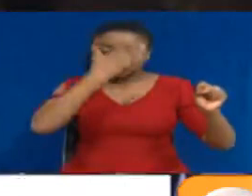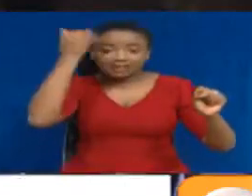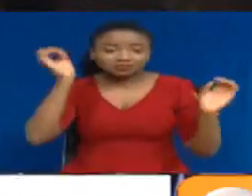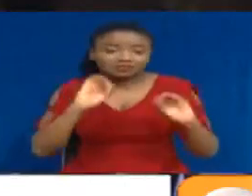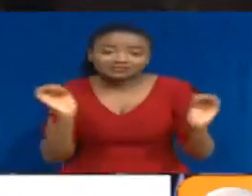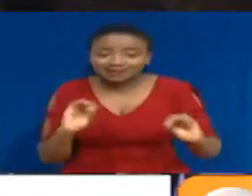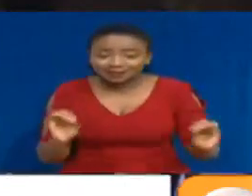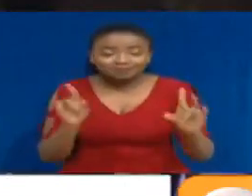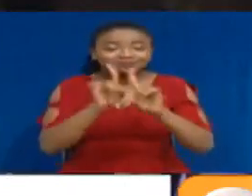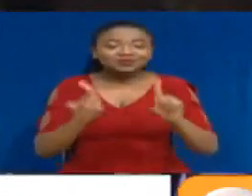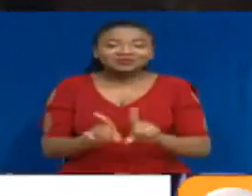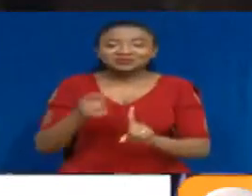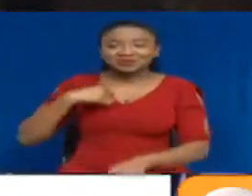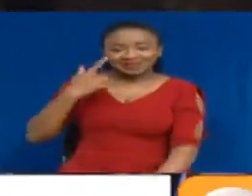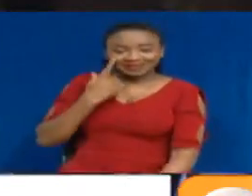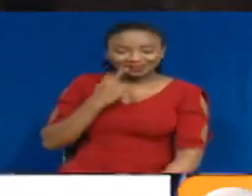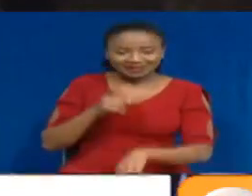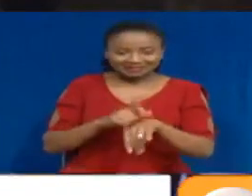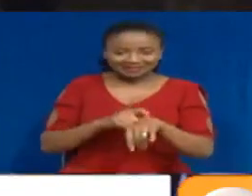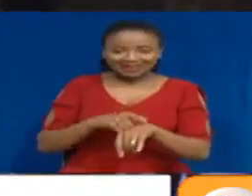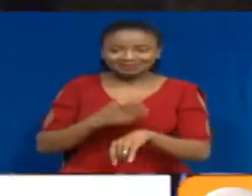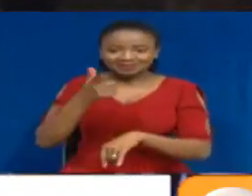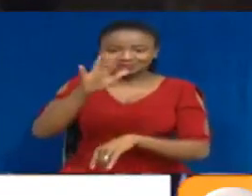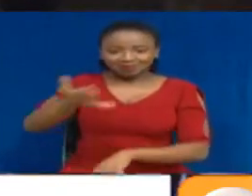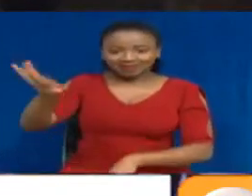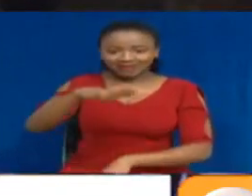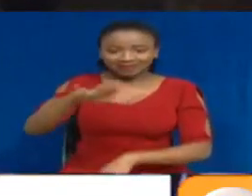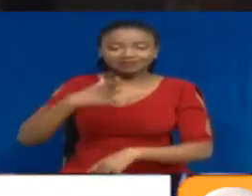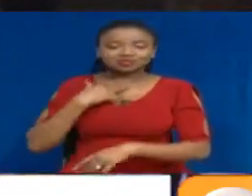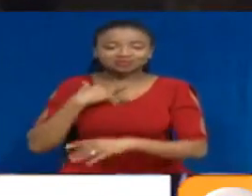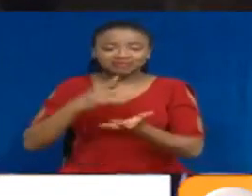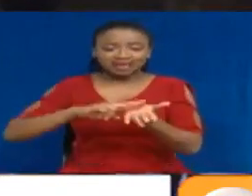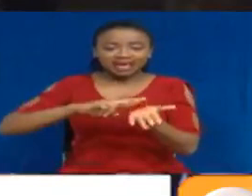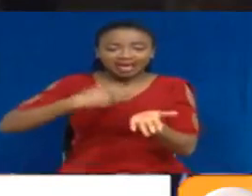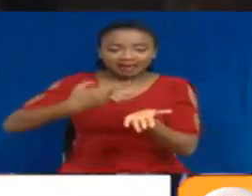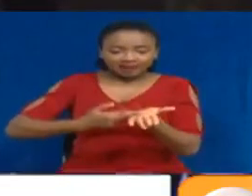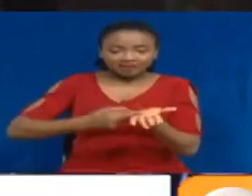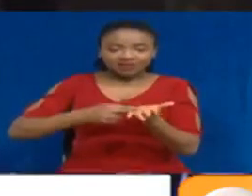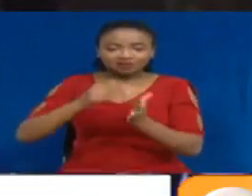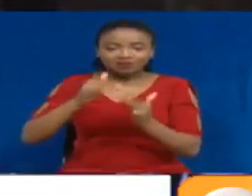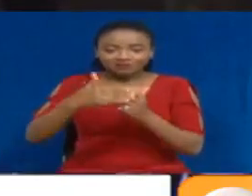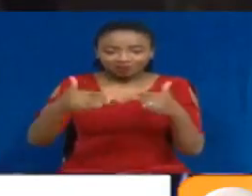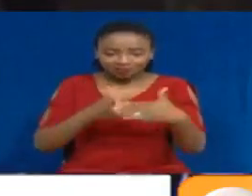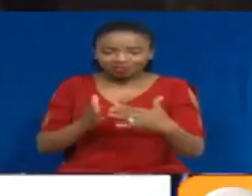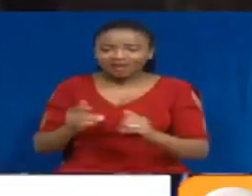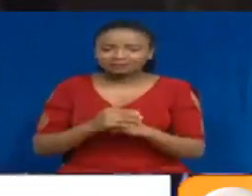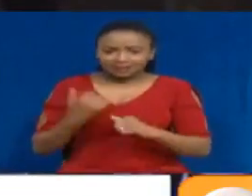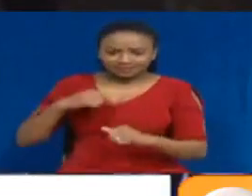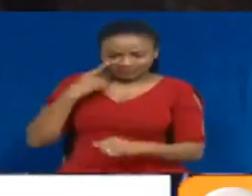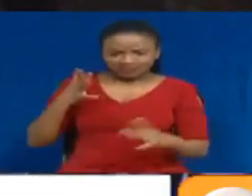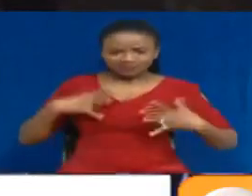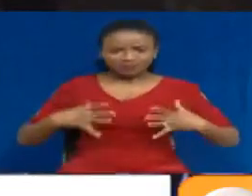tukiwa bunge pia, when we were pushing for the revenue formula, mimi niliona jeshi yako